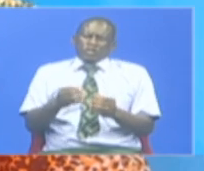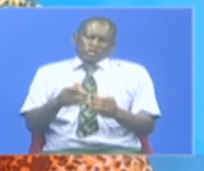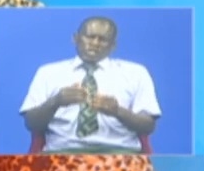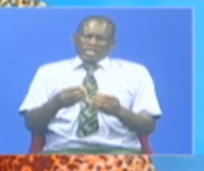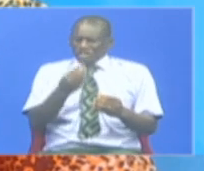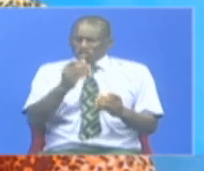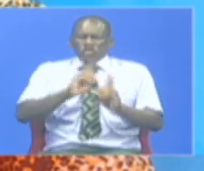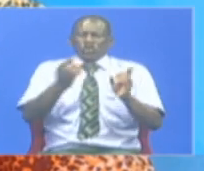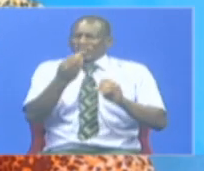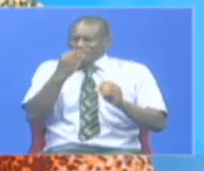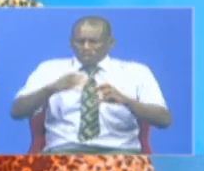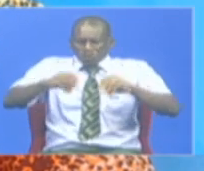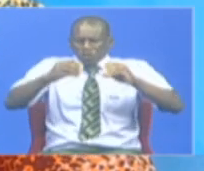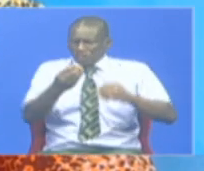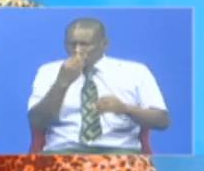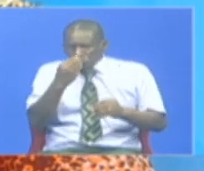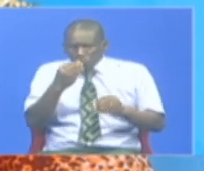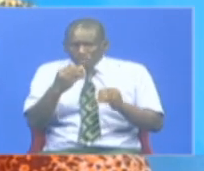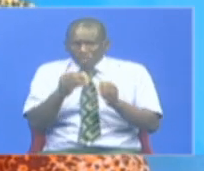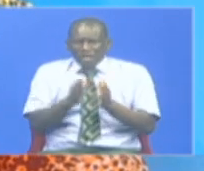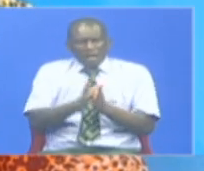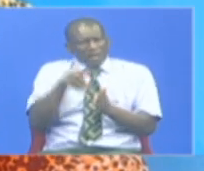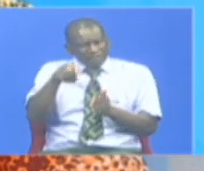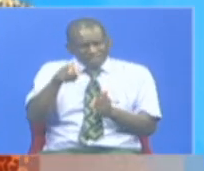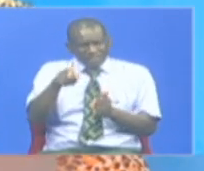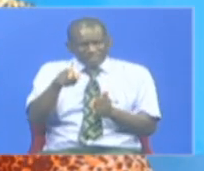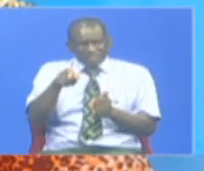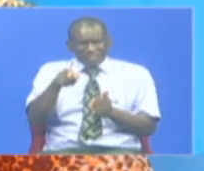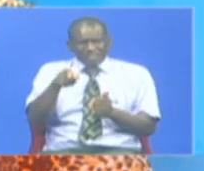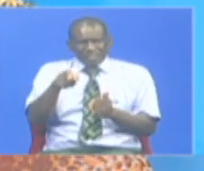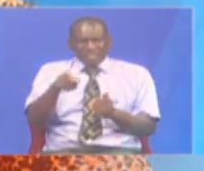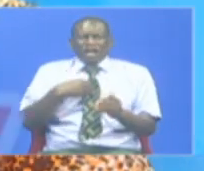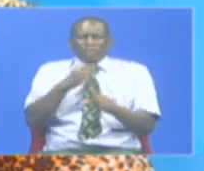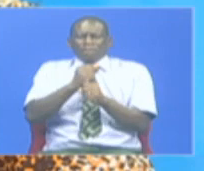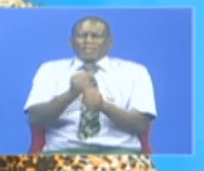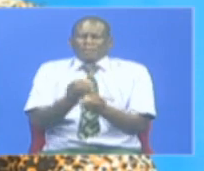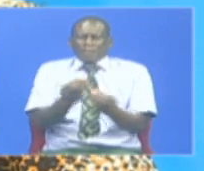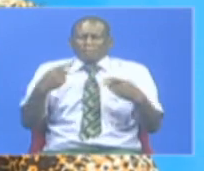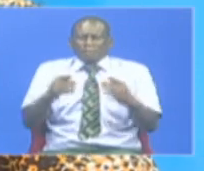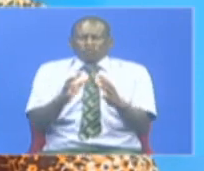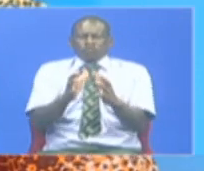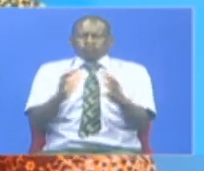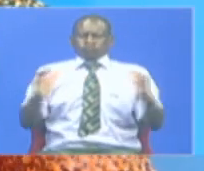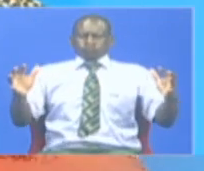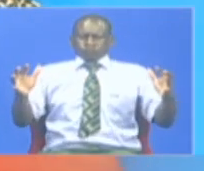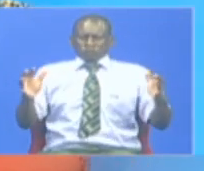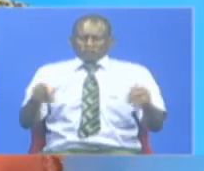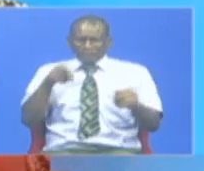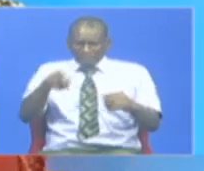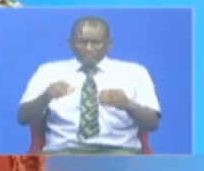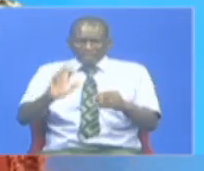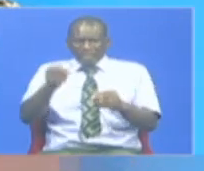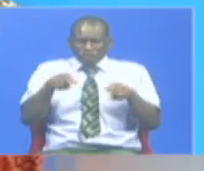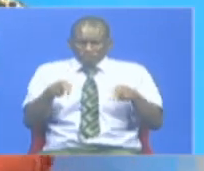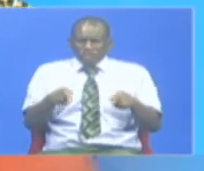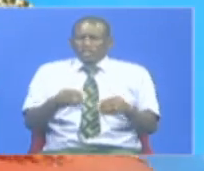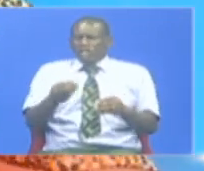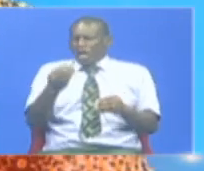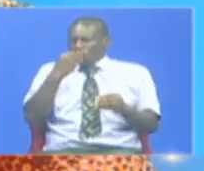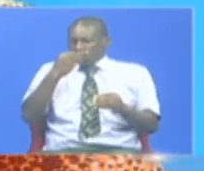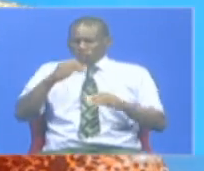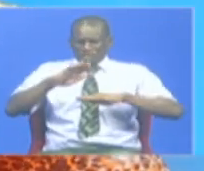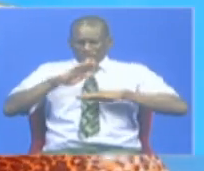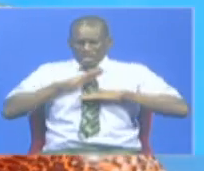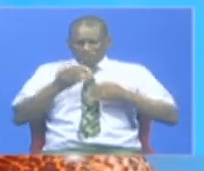diets and lifestyles that have set obesity rates soaring in Kenya today, our food security challenge,